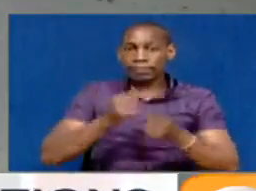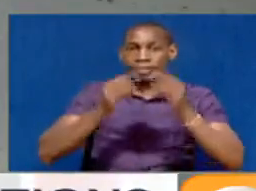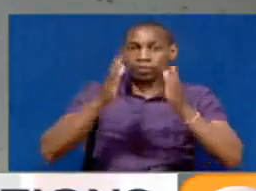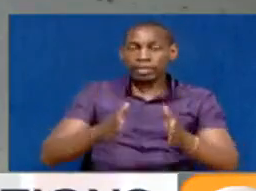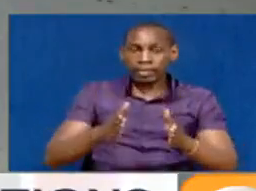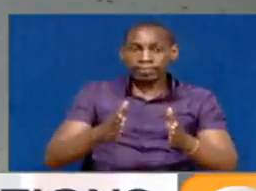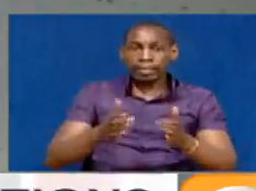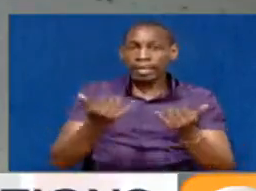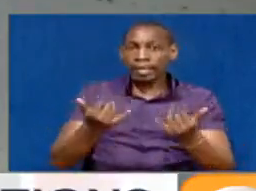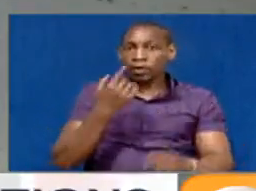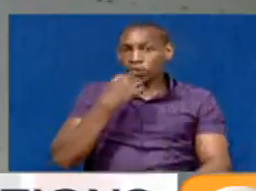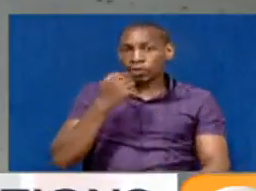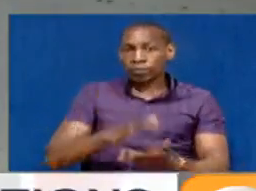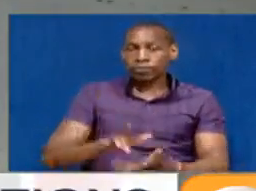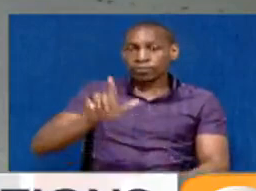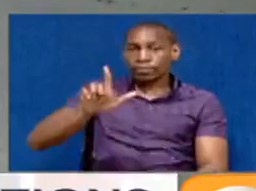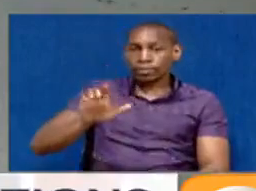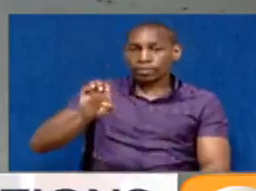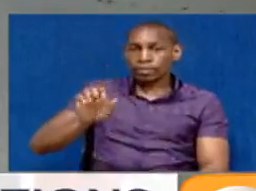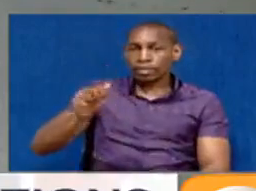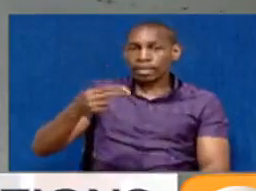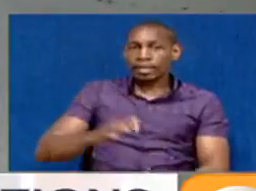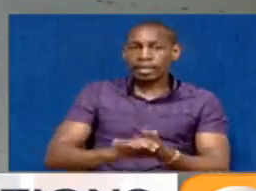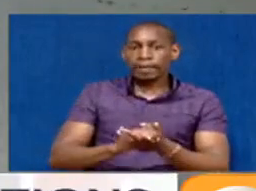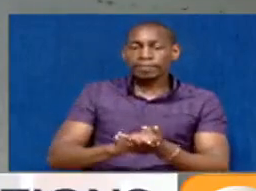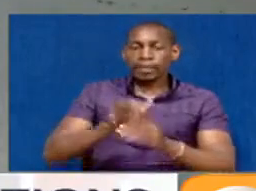winner ended up being Lea Sankale with